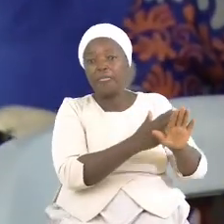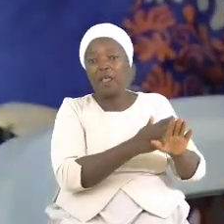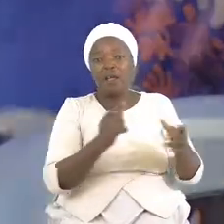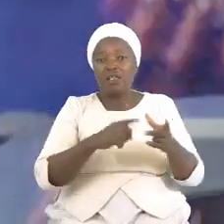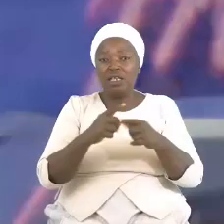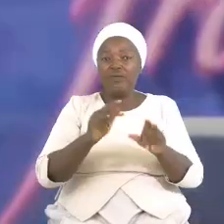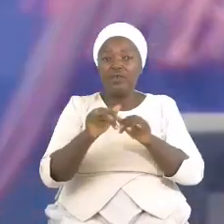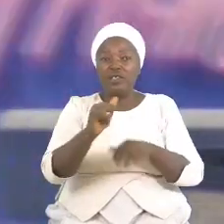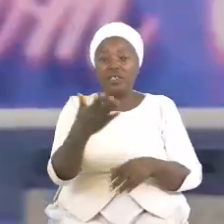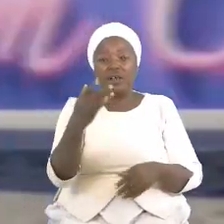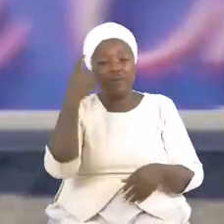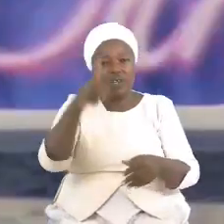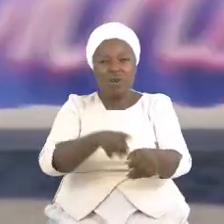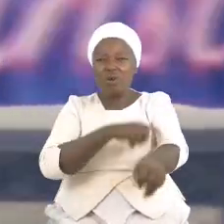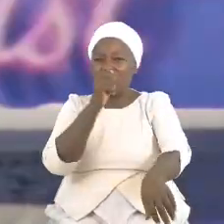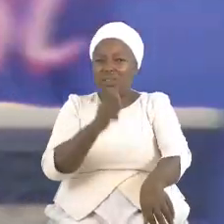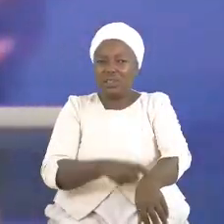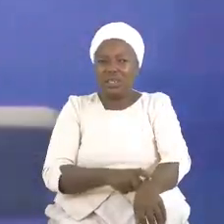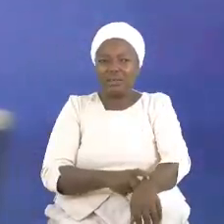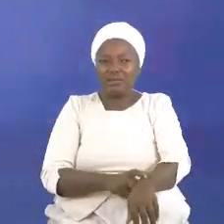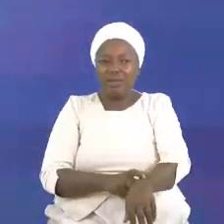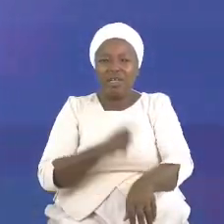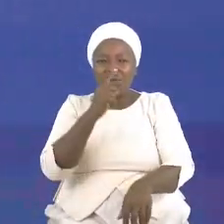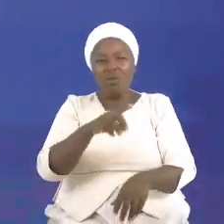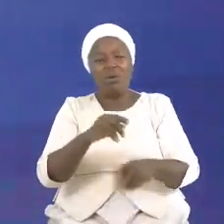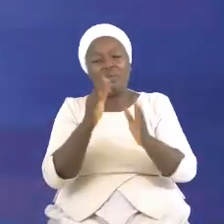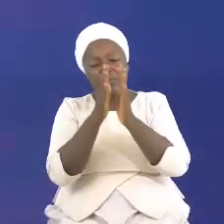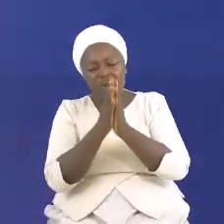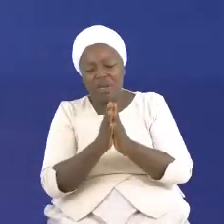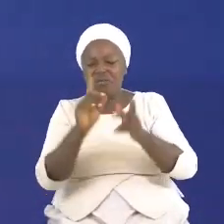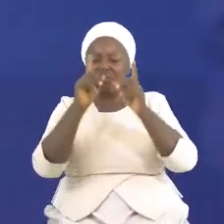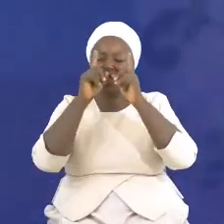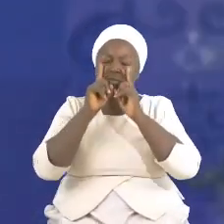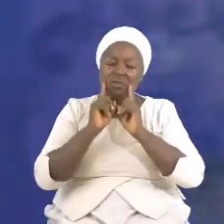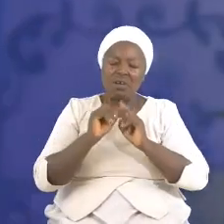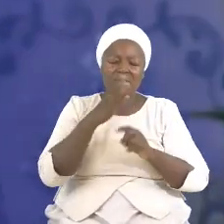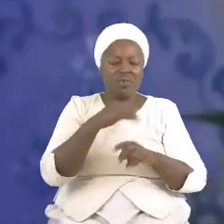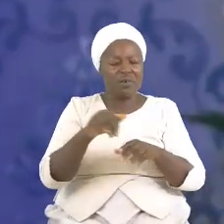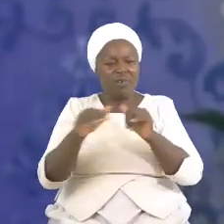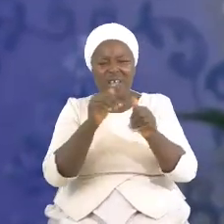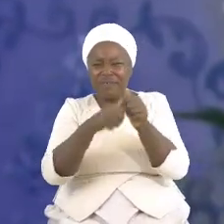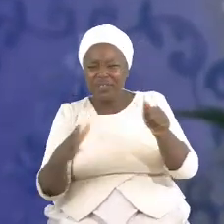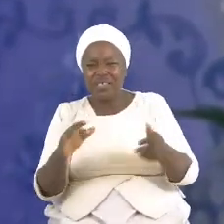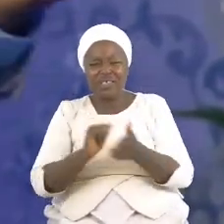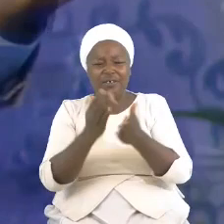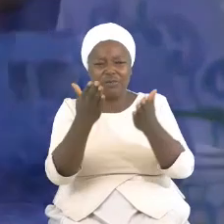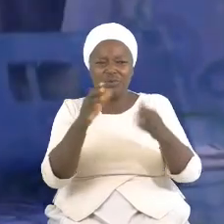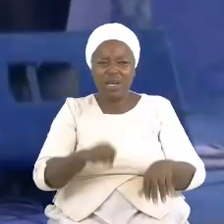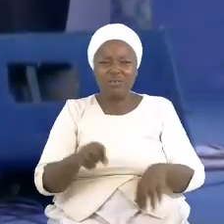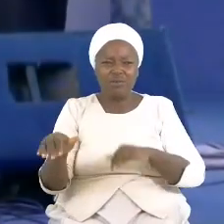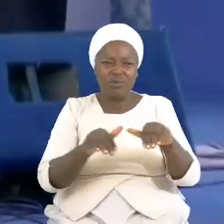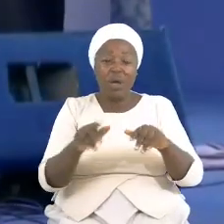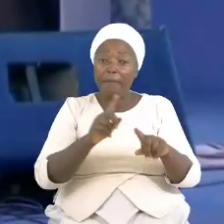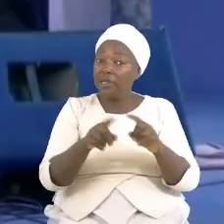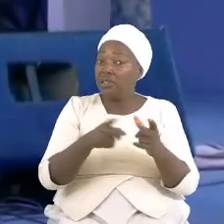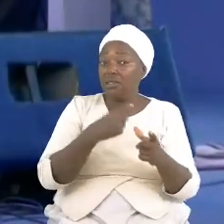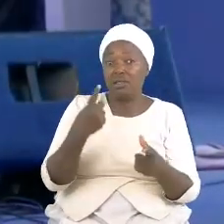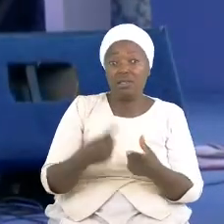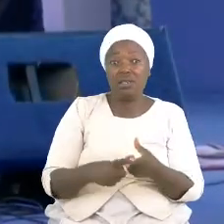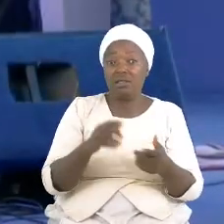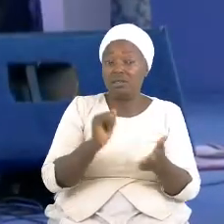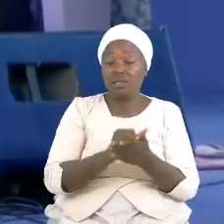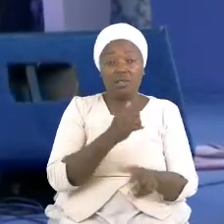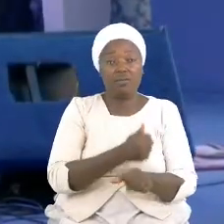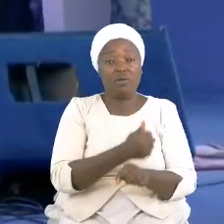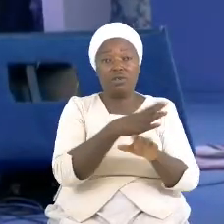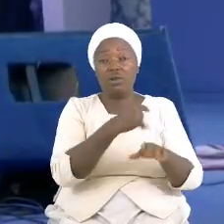time. You have cried, you have prayed, you have done everything you wanted to do, but then that mountain of